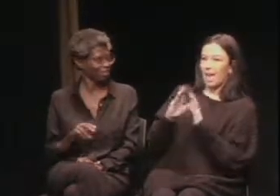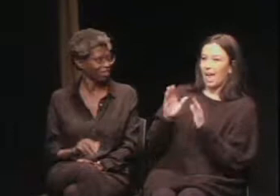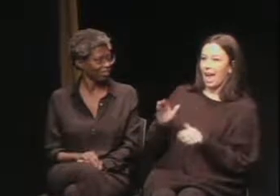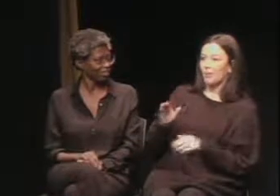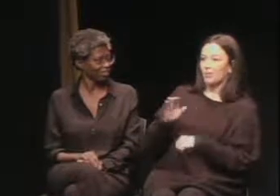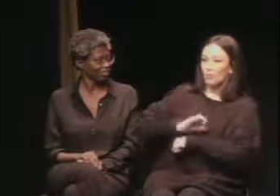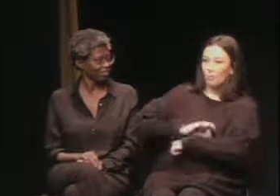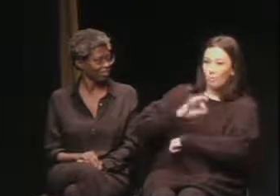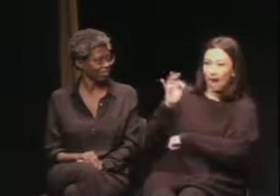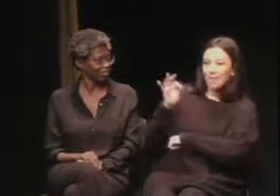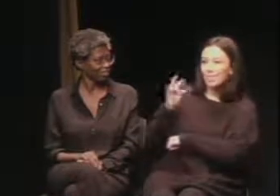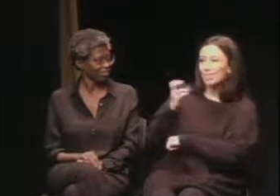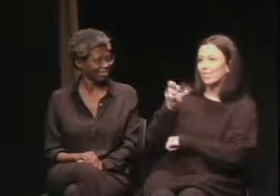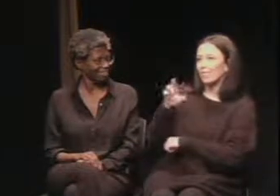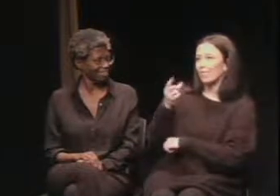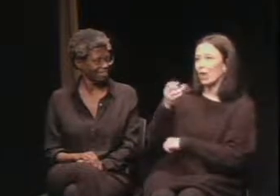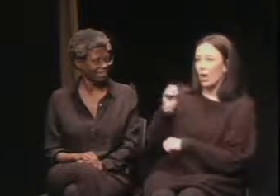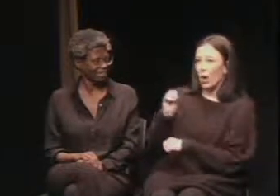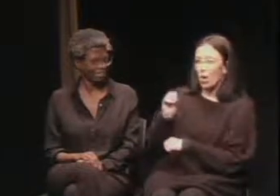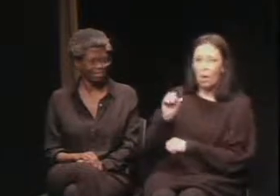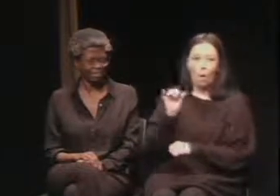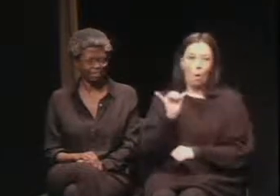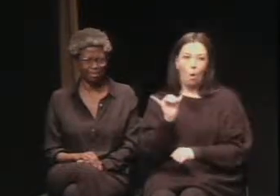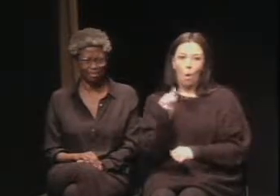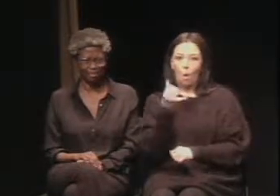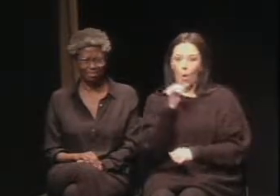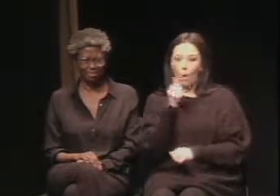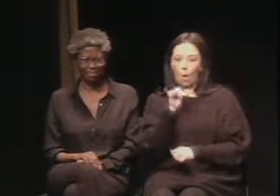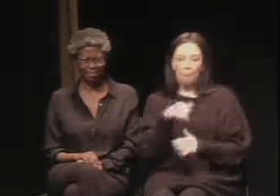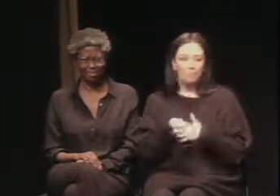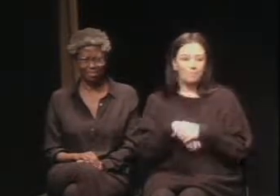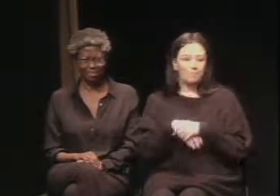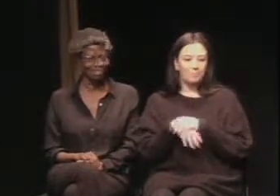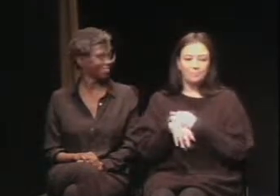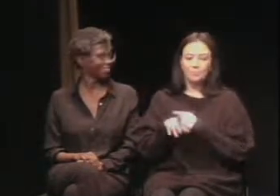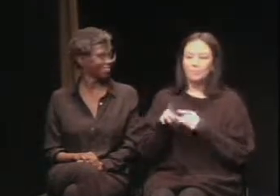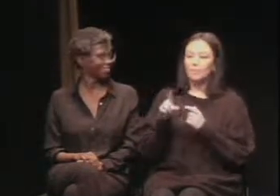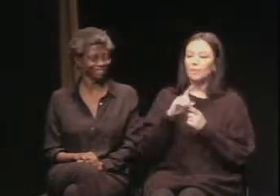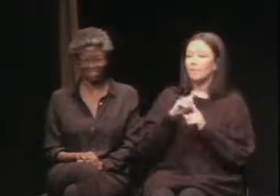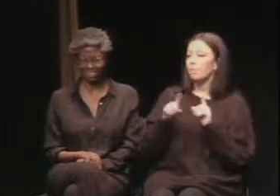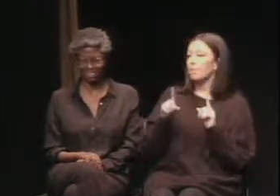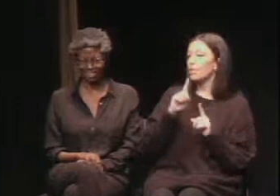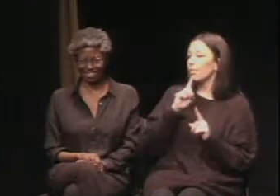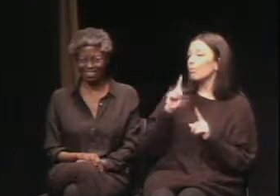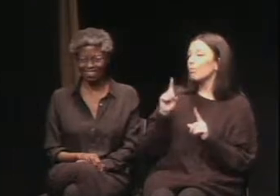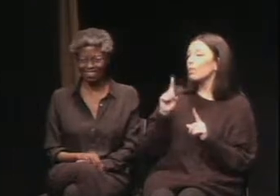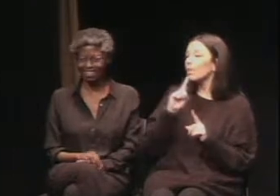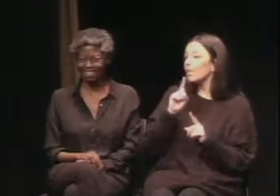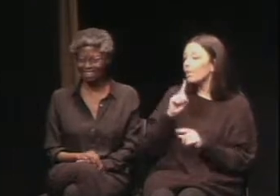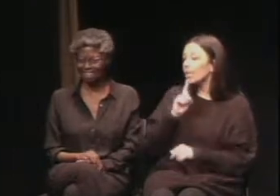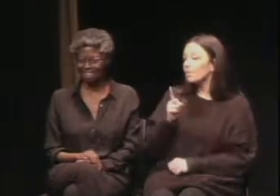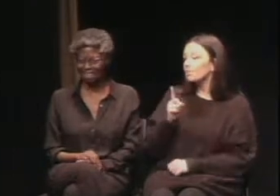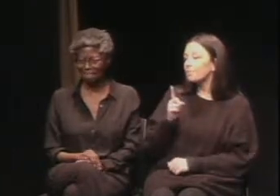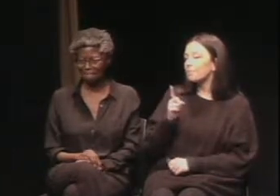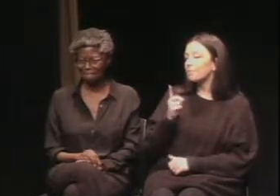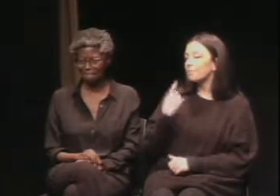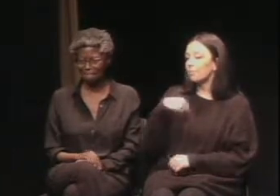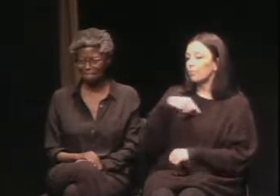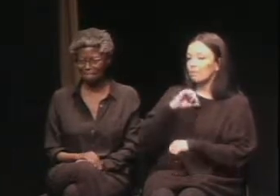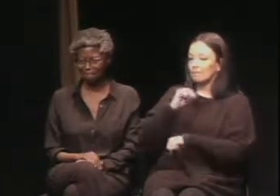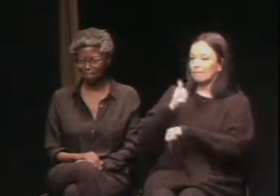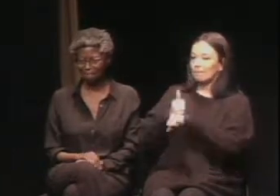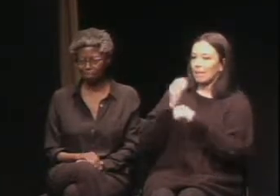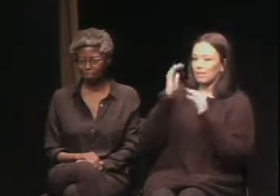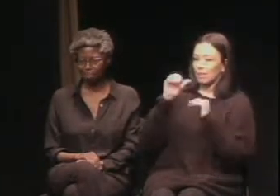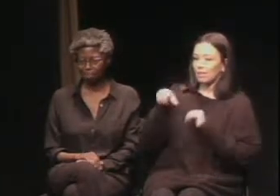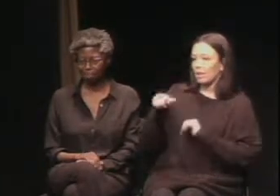no. So, we'll talk about that later. But the reality is we set our expectations of other